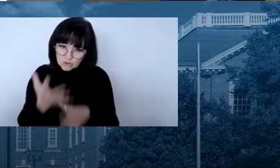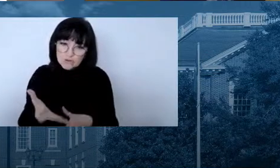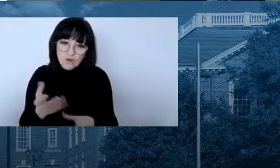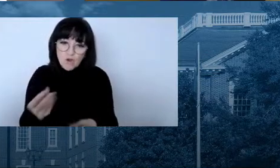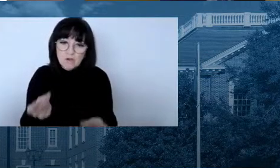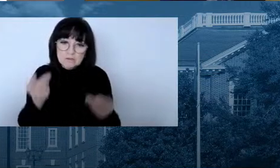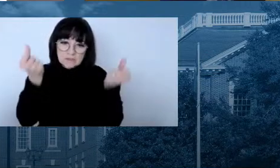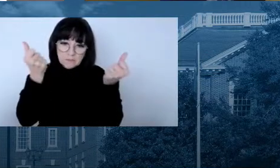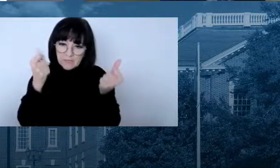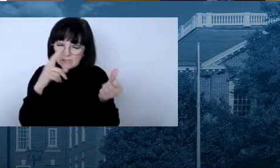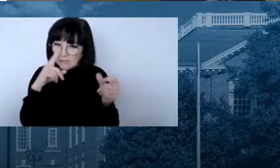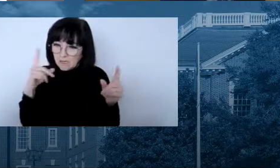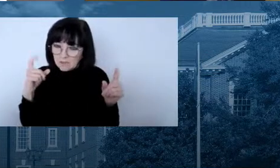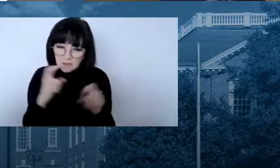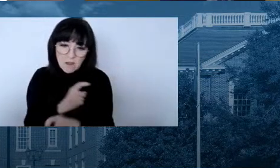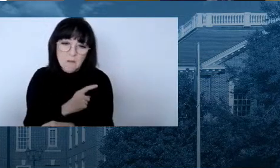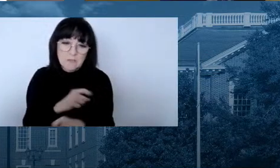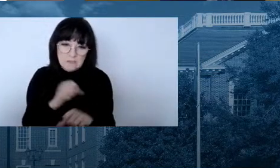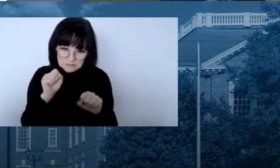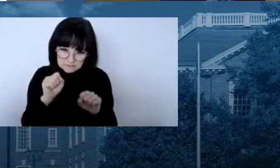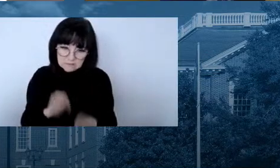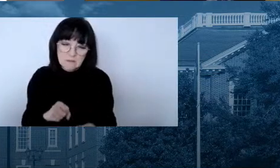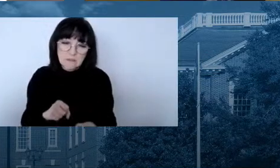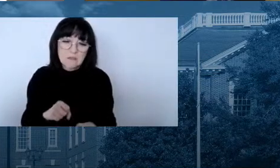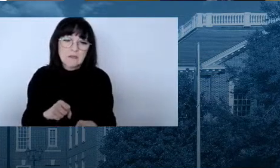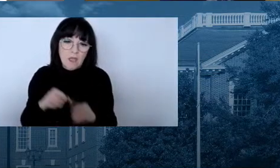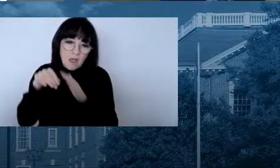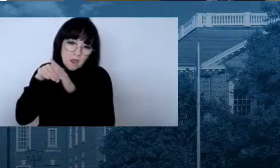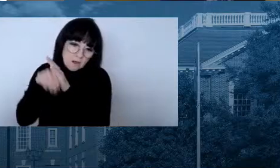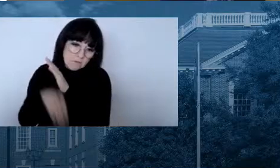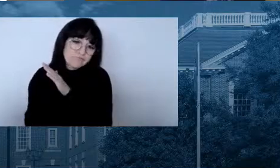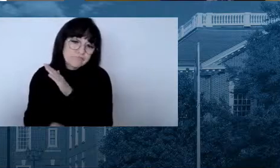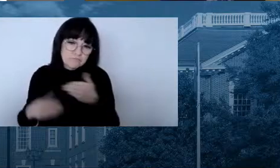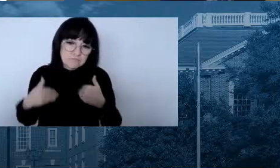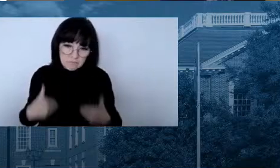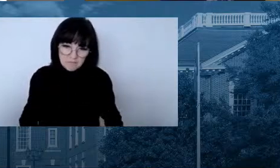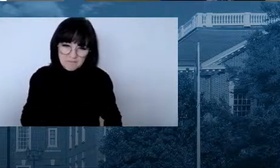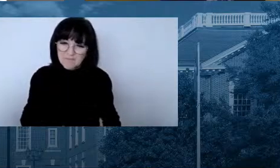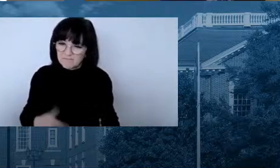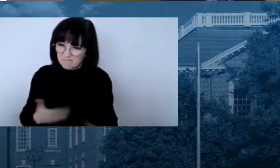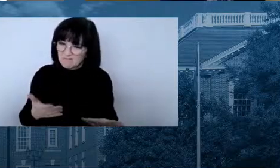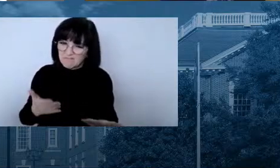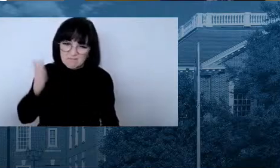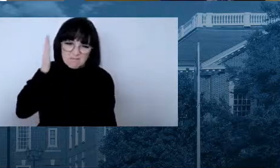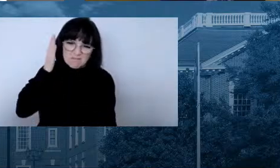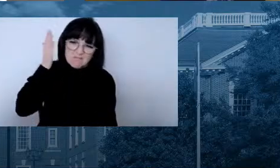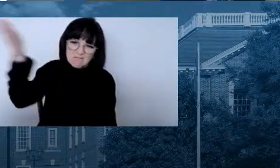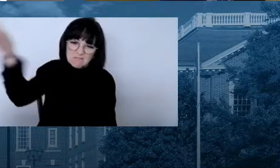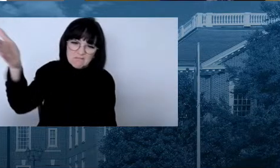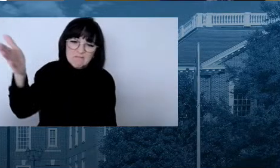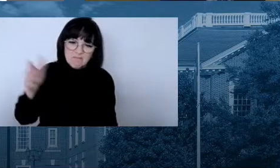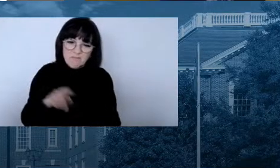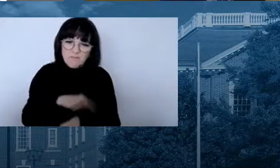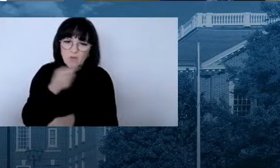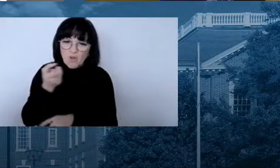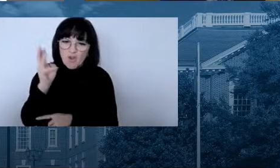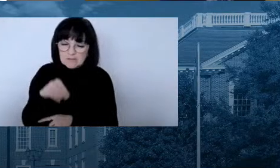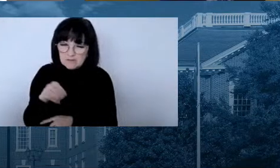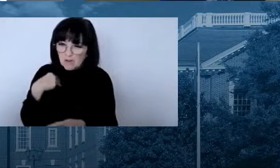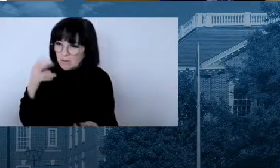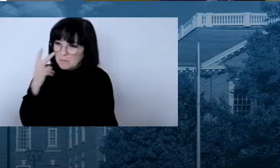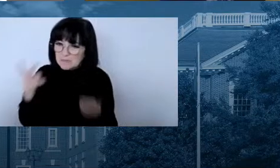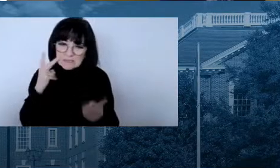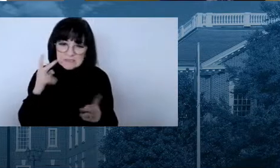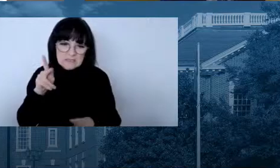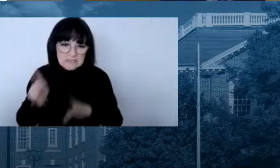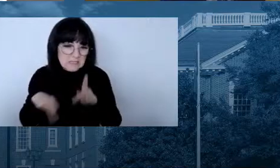which can result in hospitalization or death, but even long-term, I'm seeing so many patients come to the ED with chronic